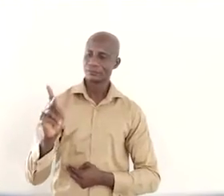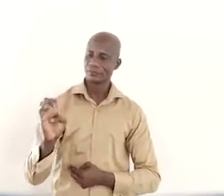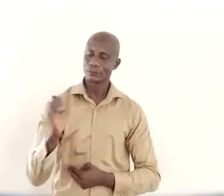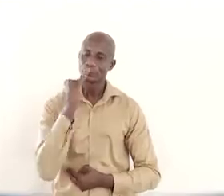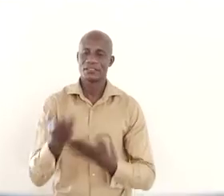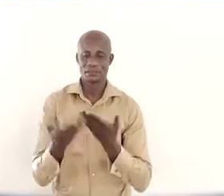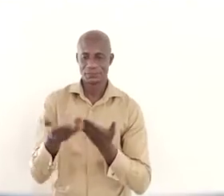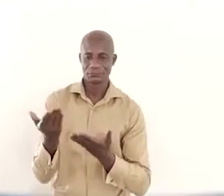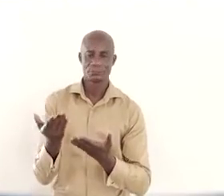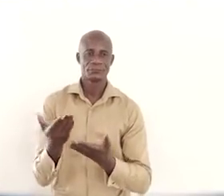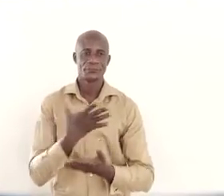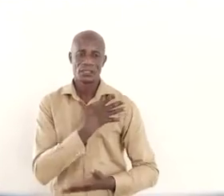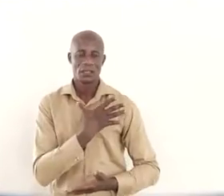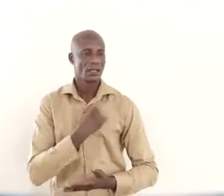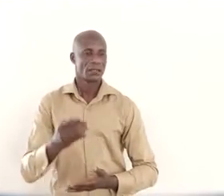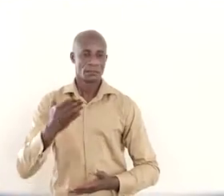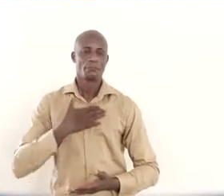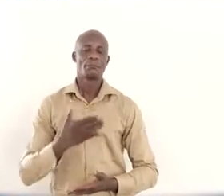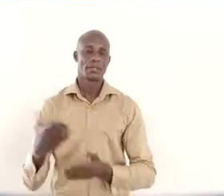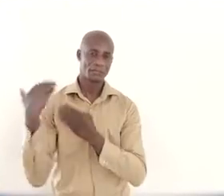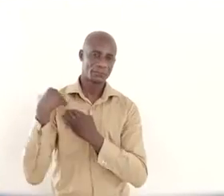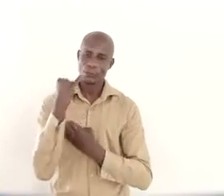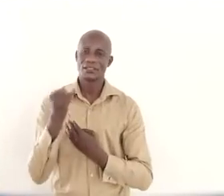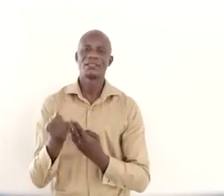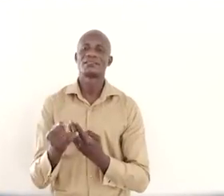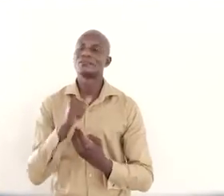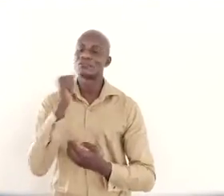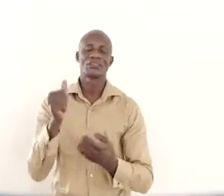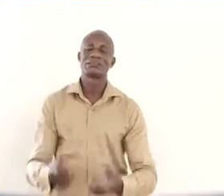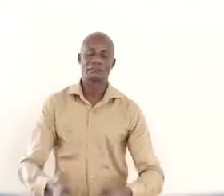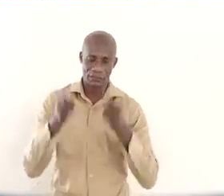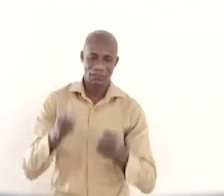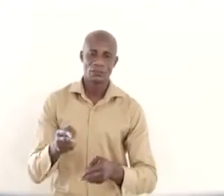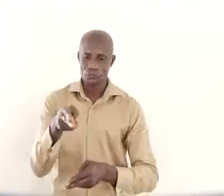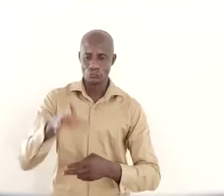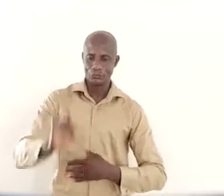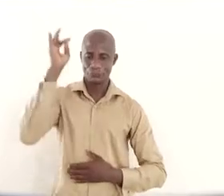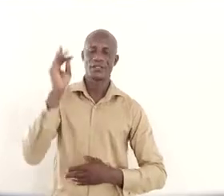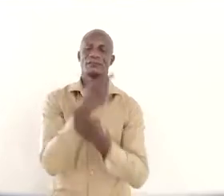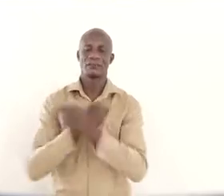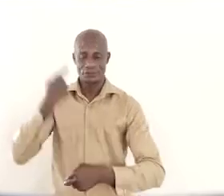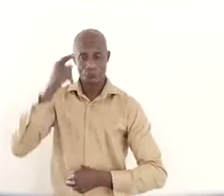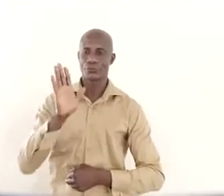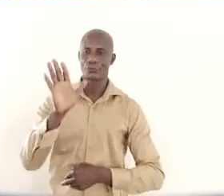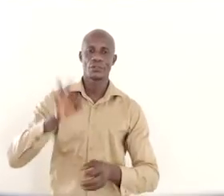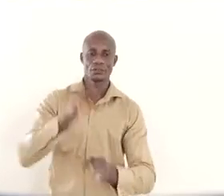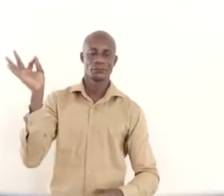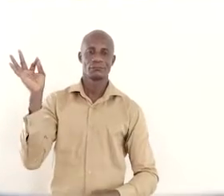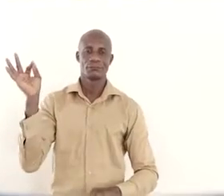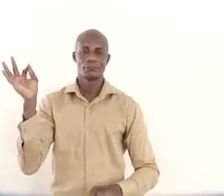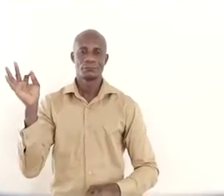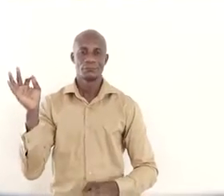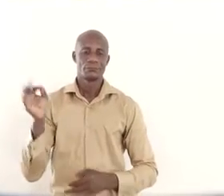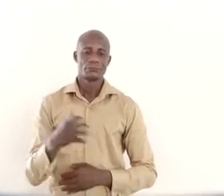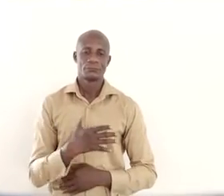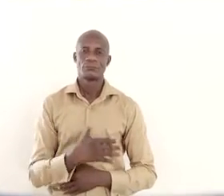is easy and my burden is light, and you will find rest for your